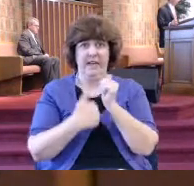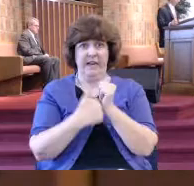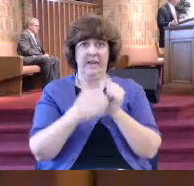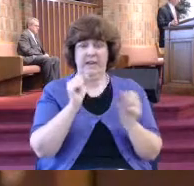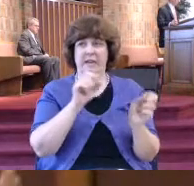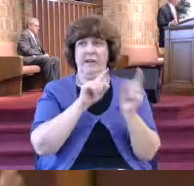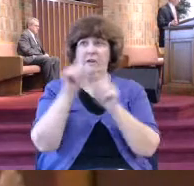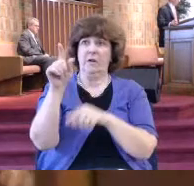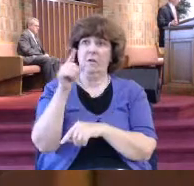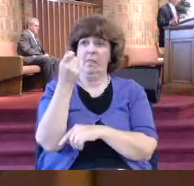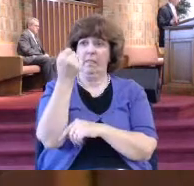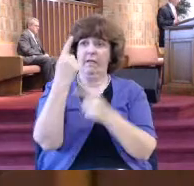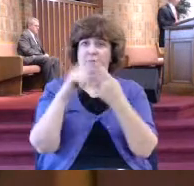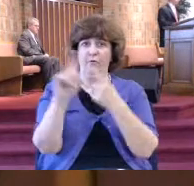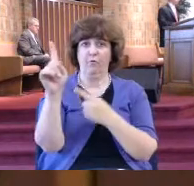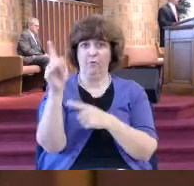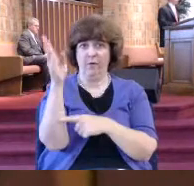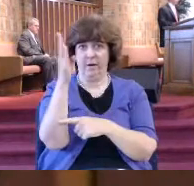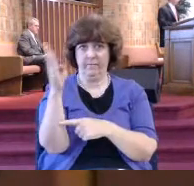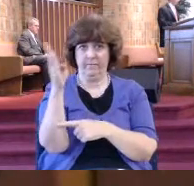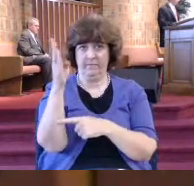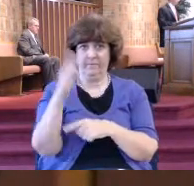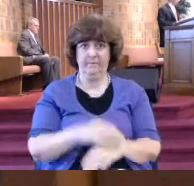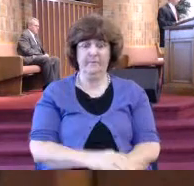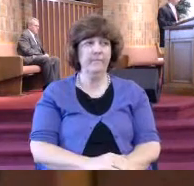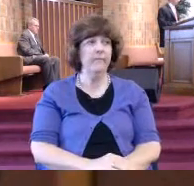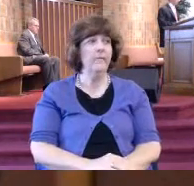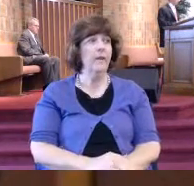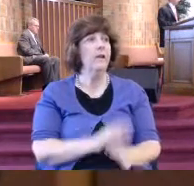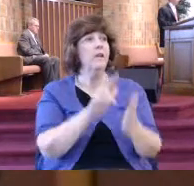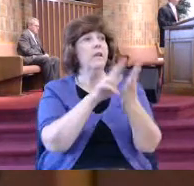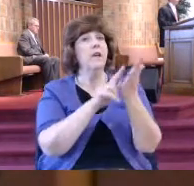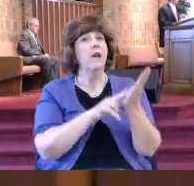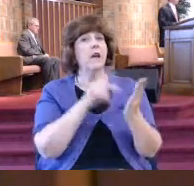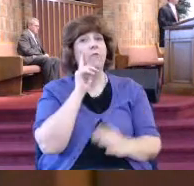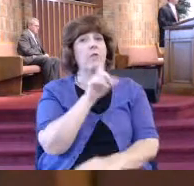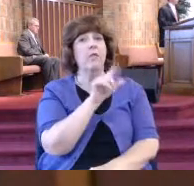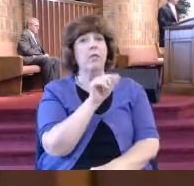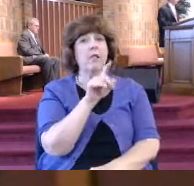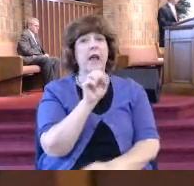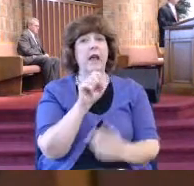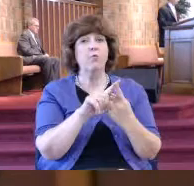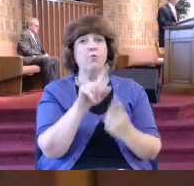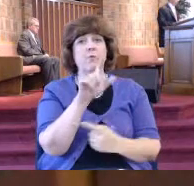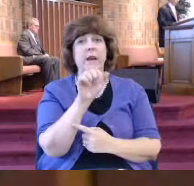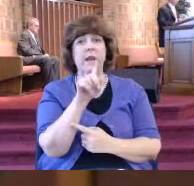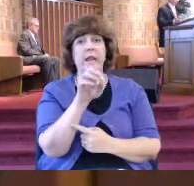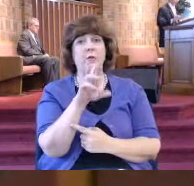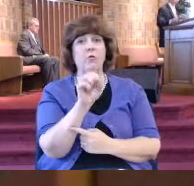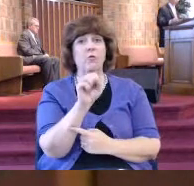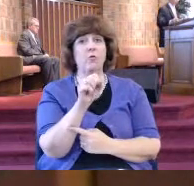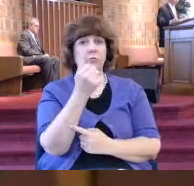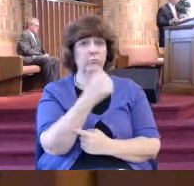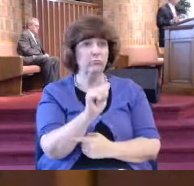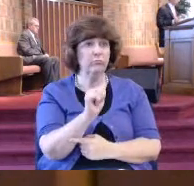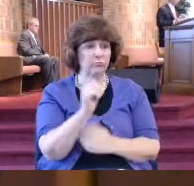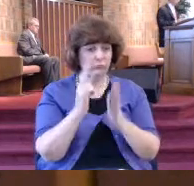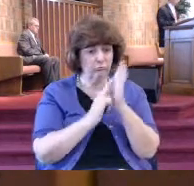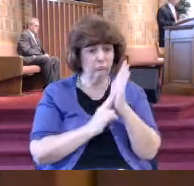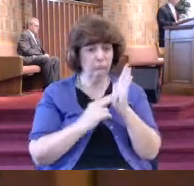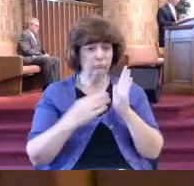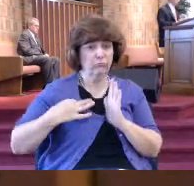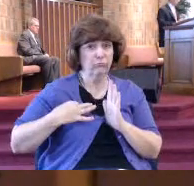as well, too. Also, Lads the Leader sign up. You can continue to do that. If you have any questions, you can see Carrie with